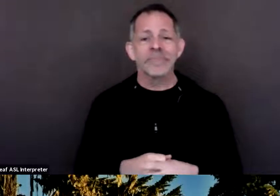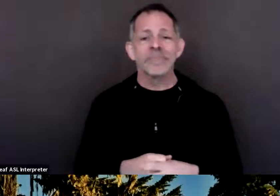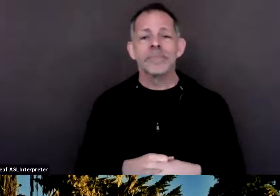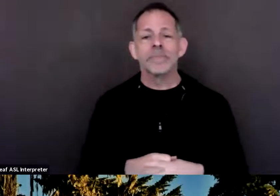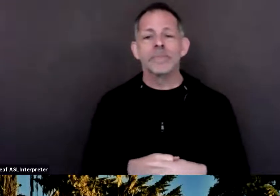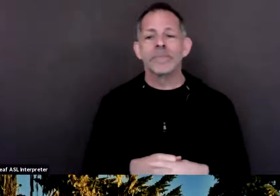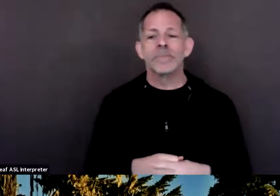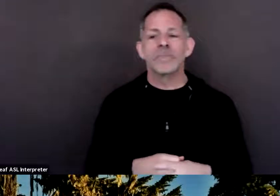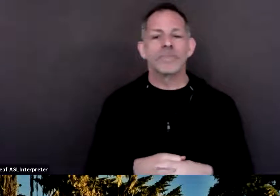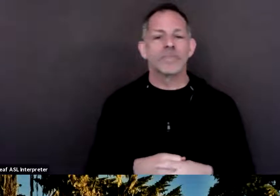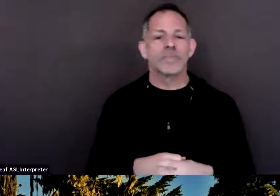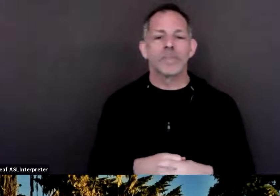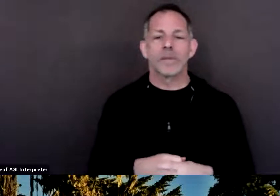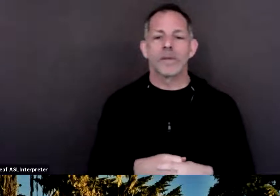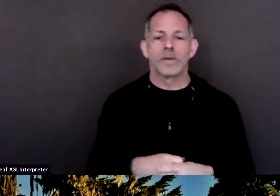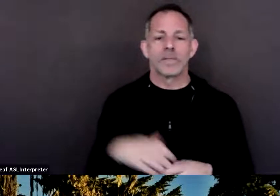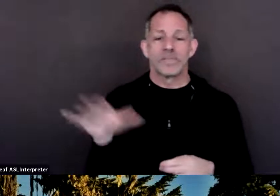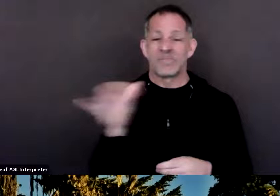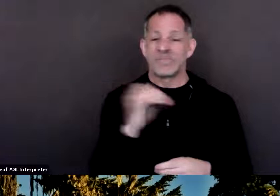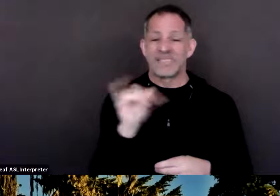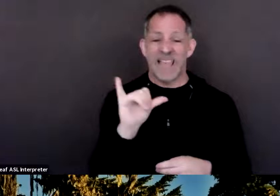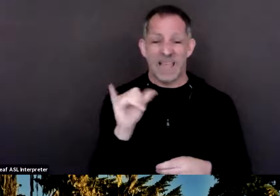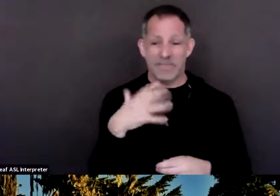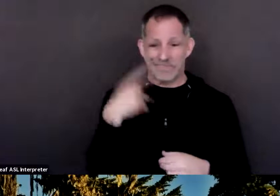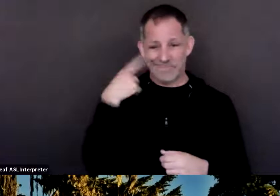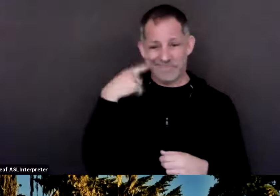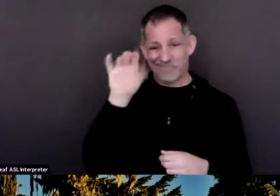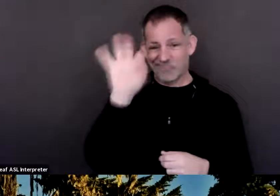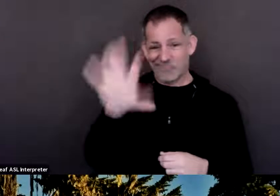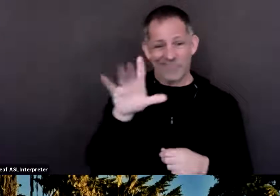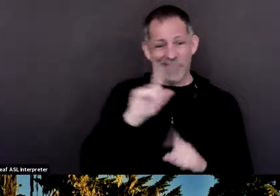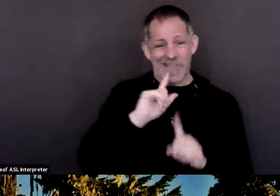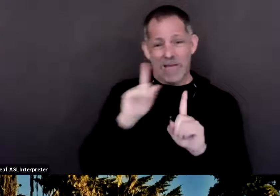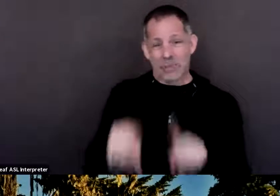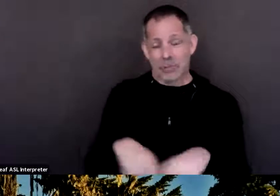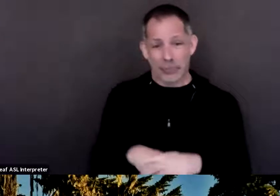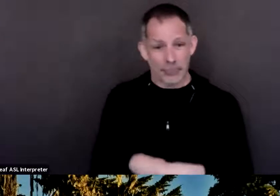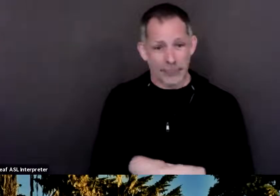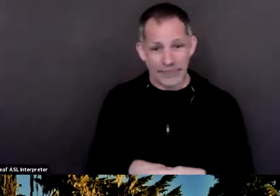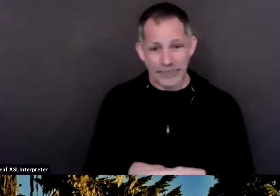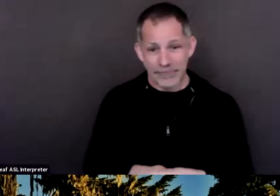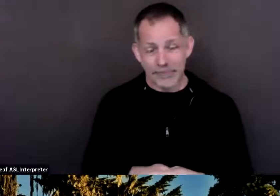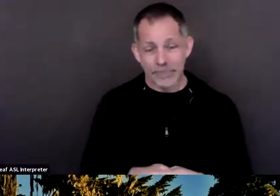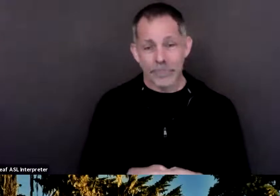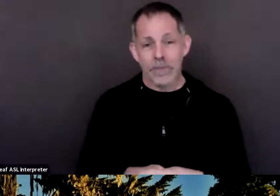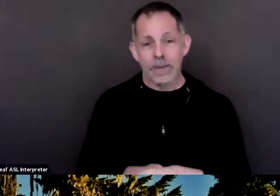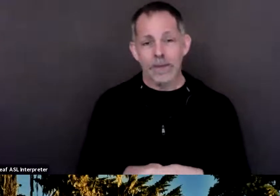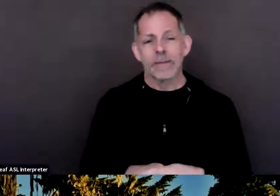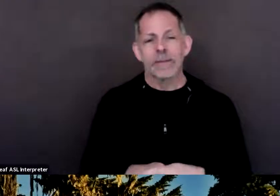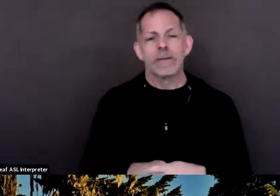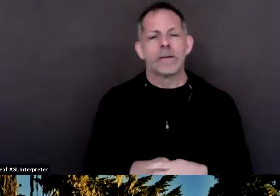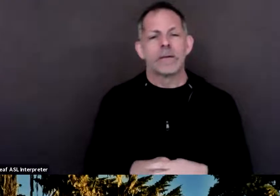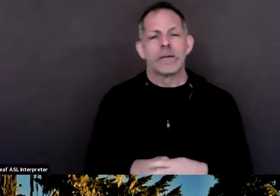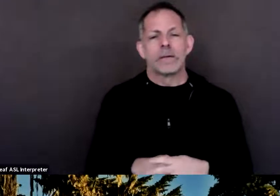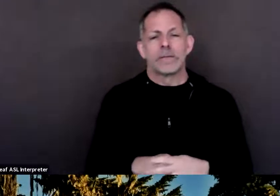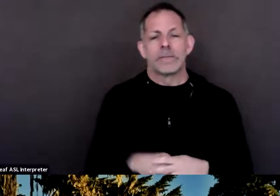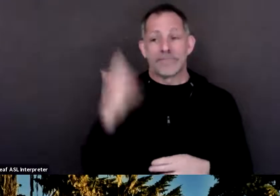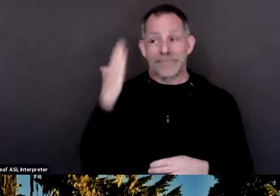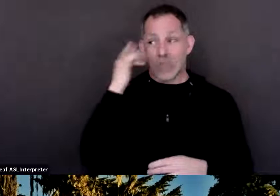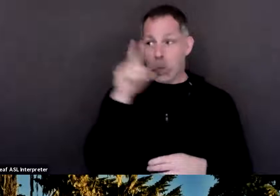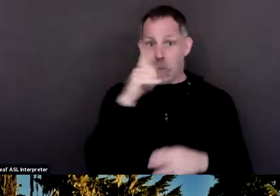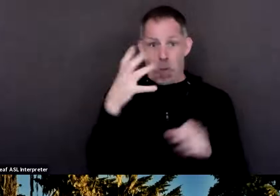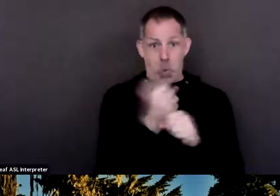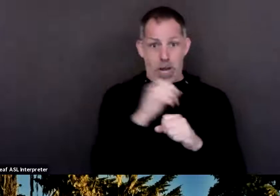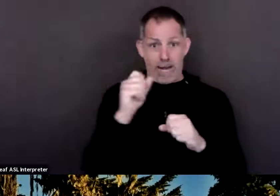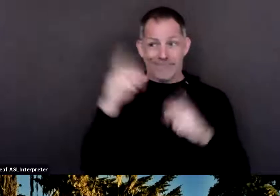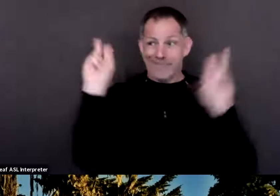I just answered, which is, first, I don't know, who's winning. We would be doing a